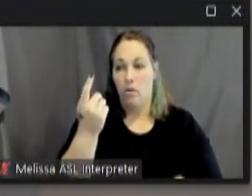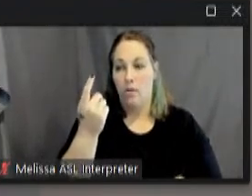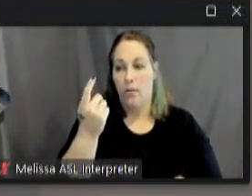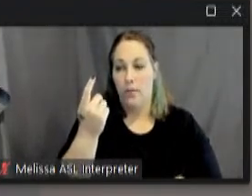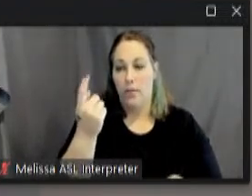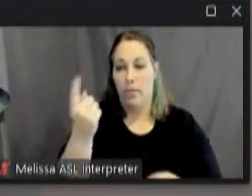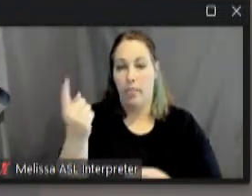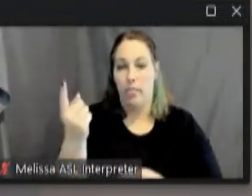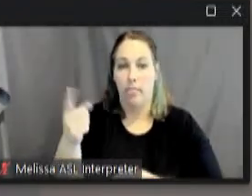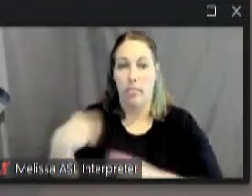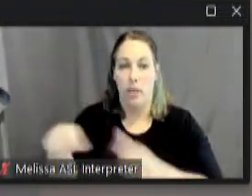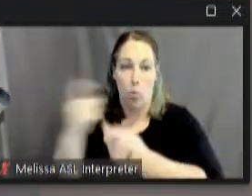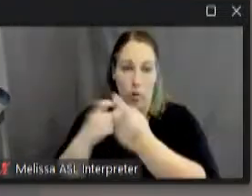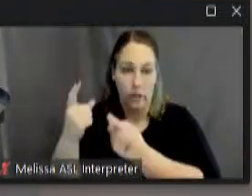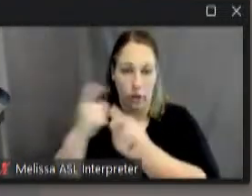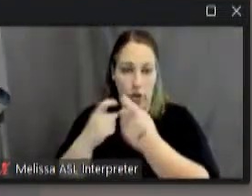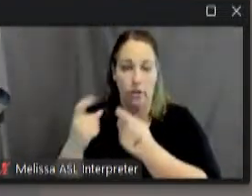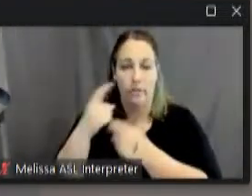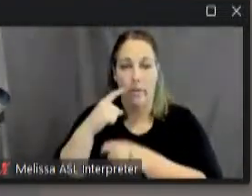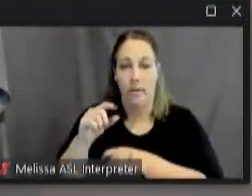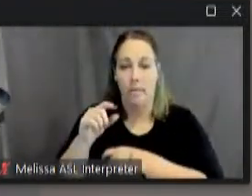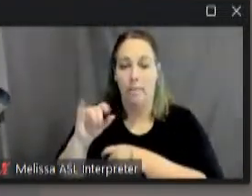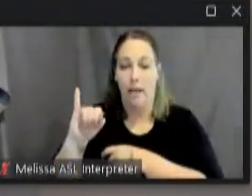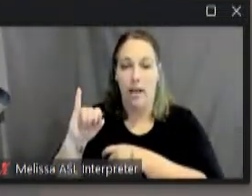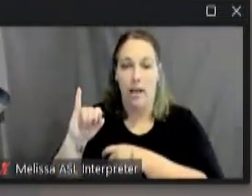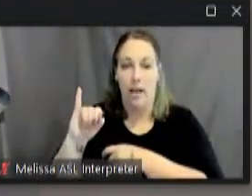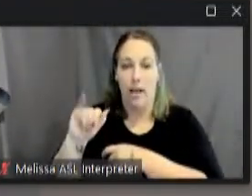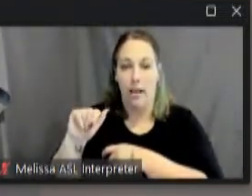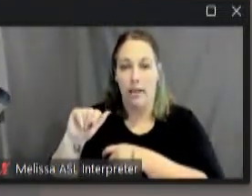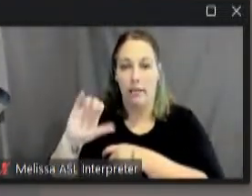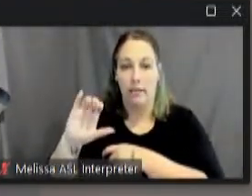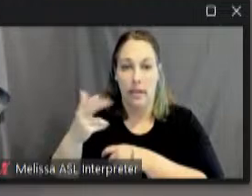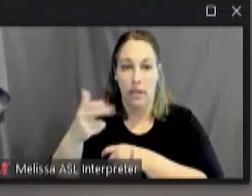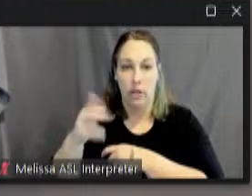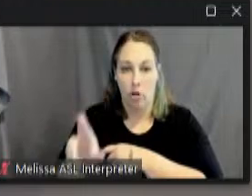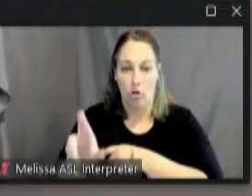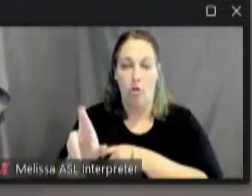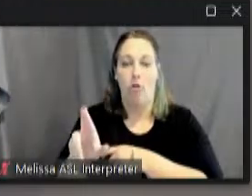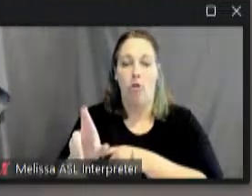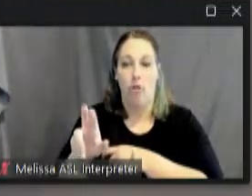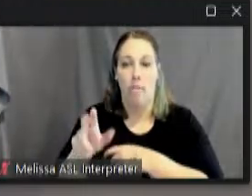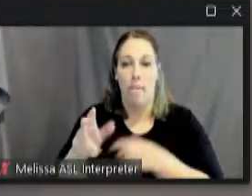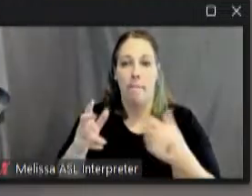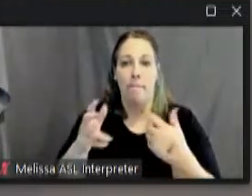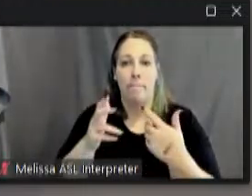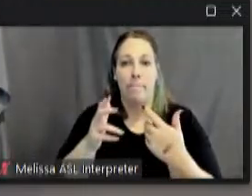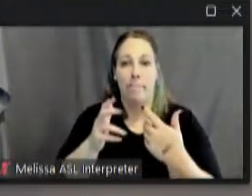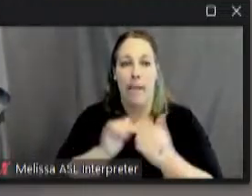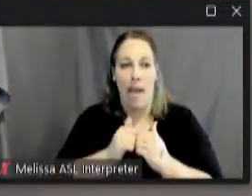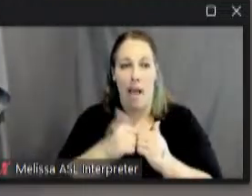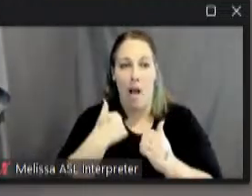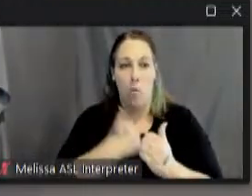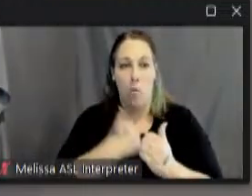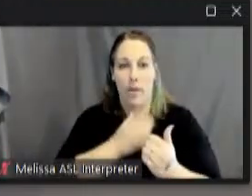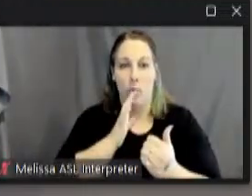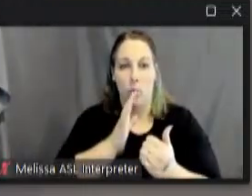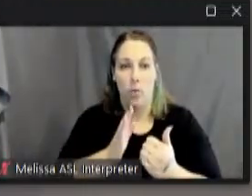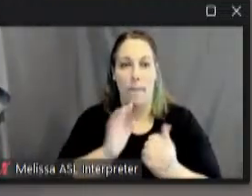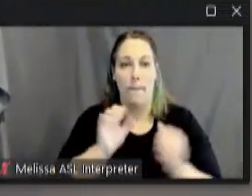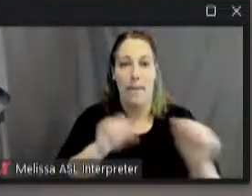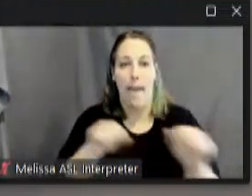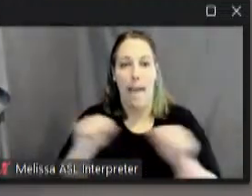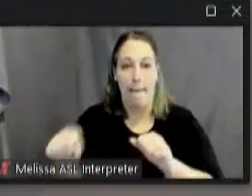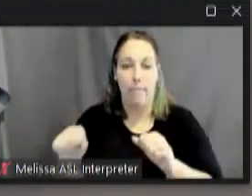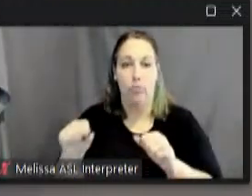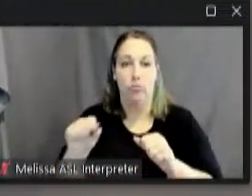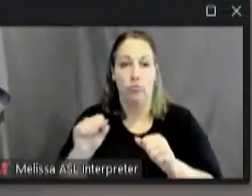the CIDH asked on how we will reach the different areas in our country, we